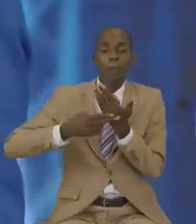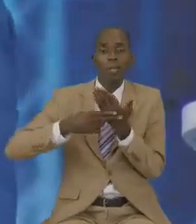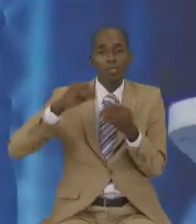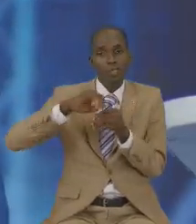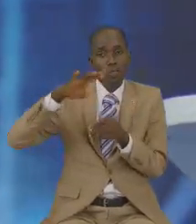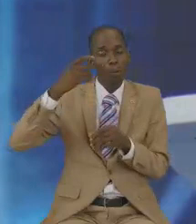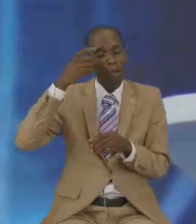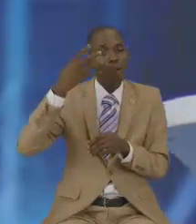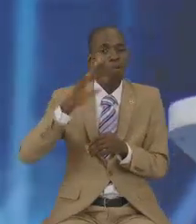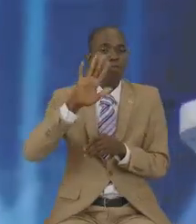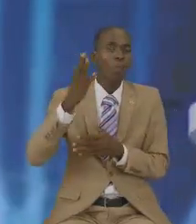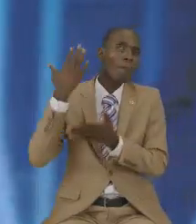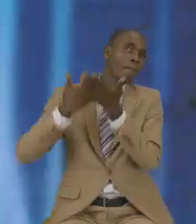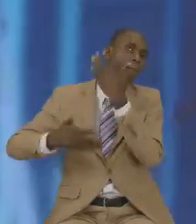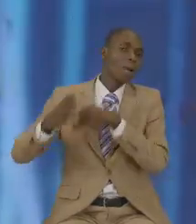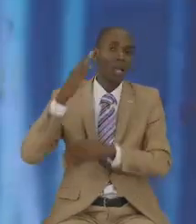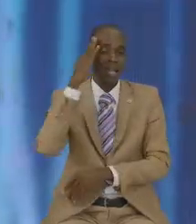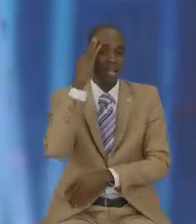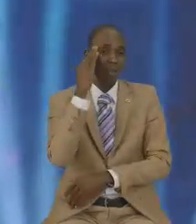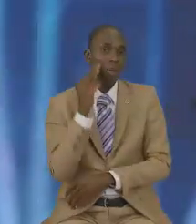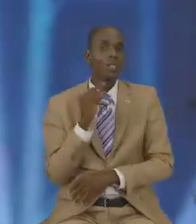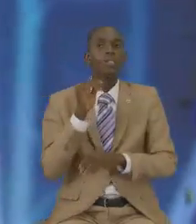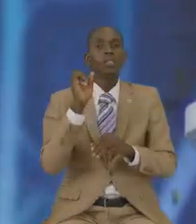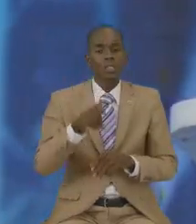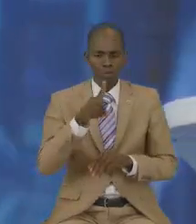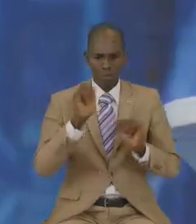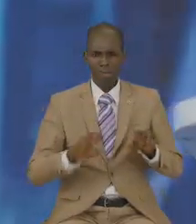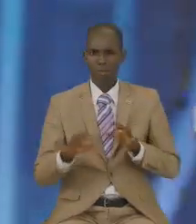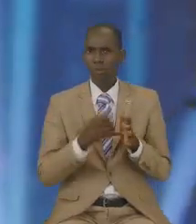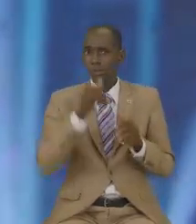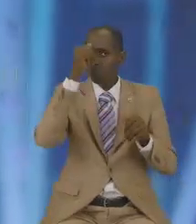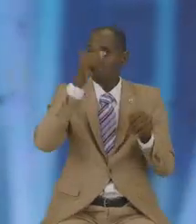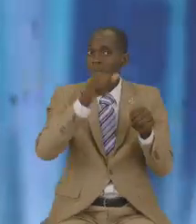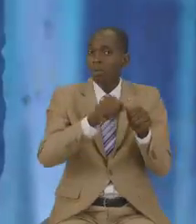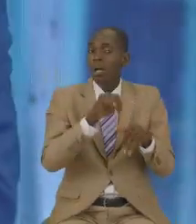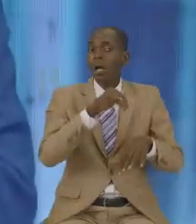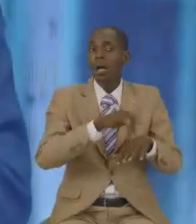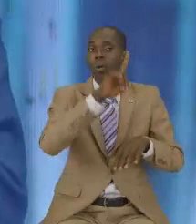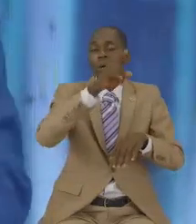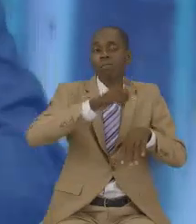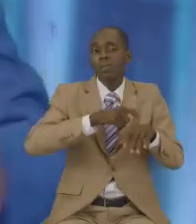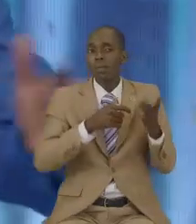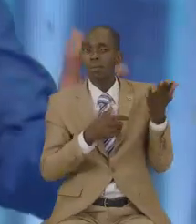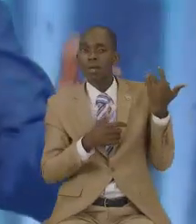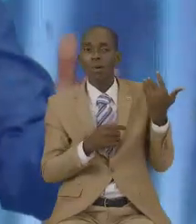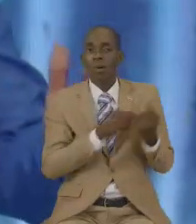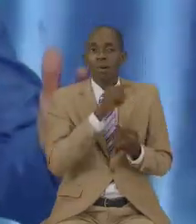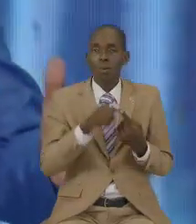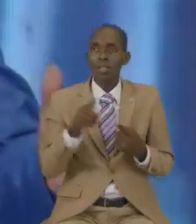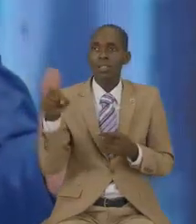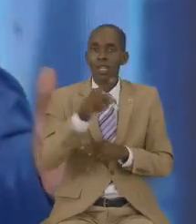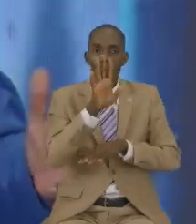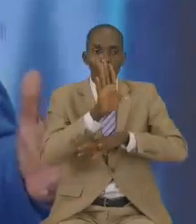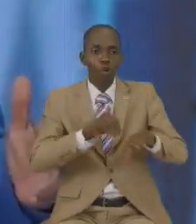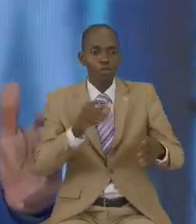past experiences. Yes, you can do this. Do you remember at such a time when they call you